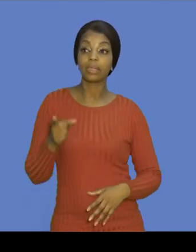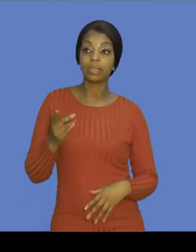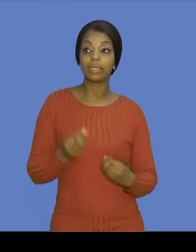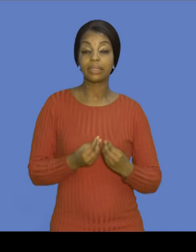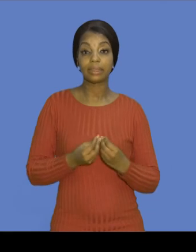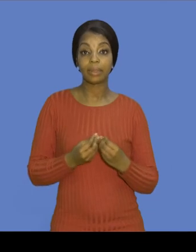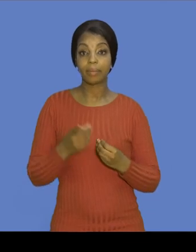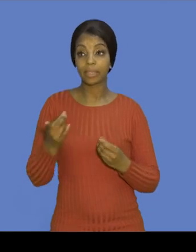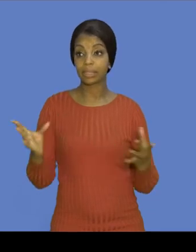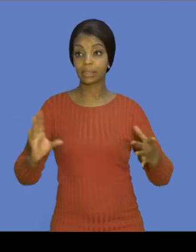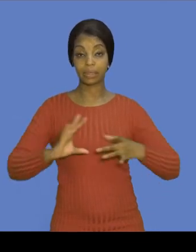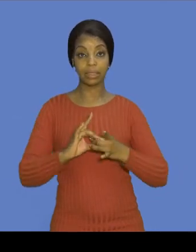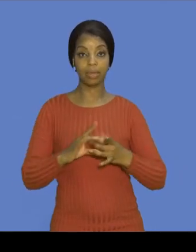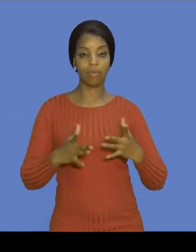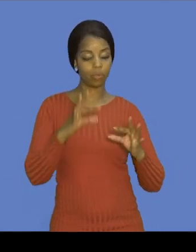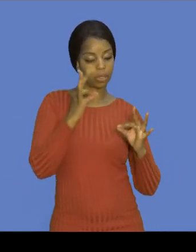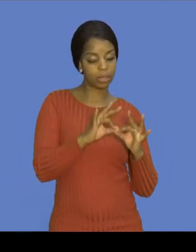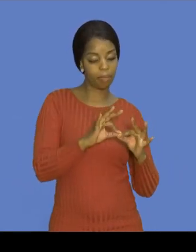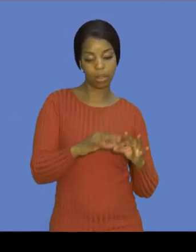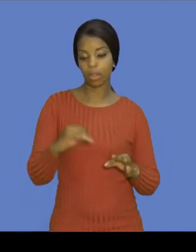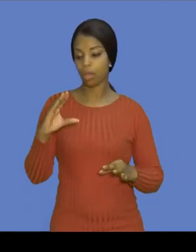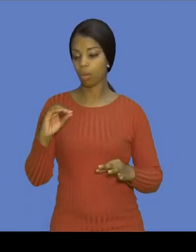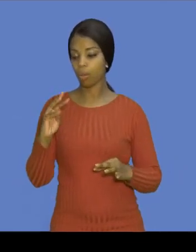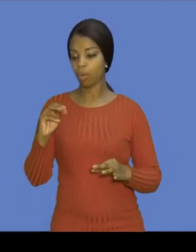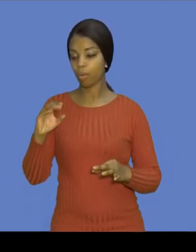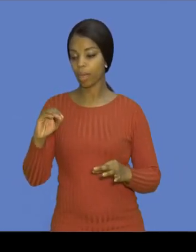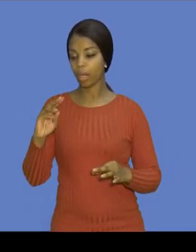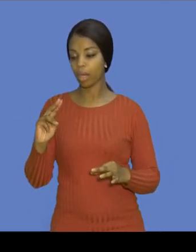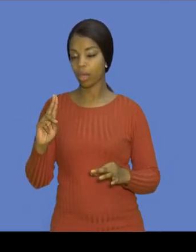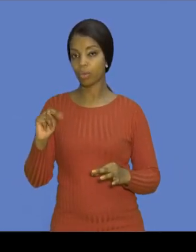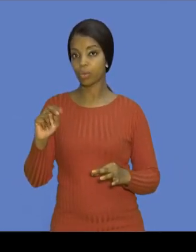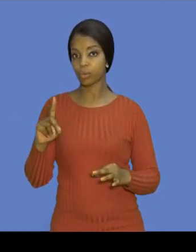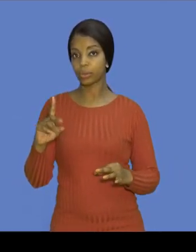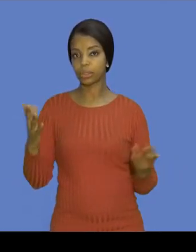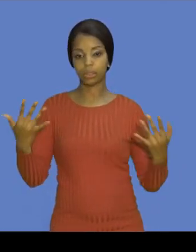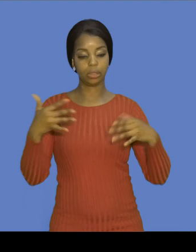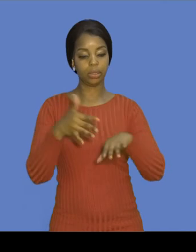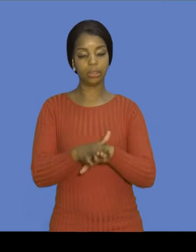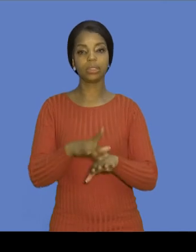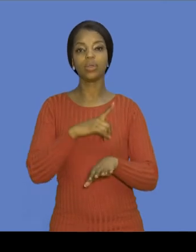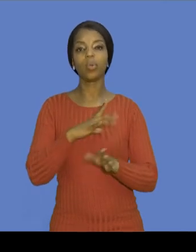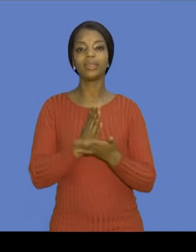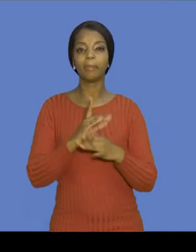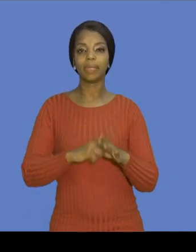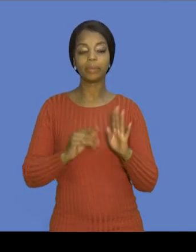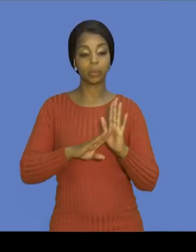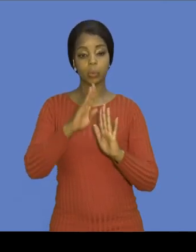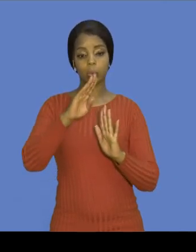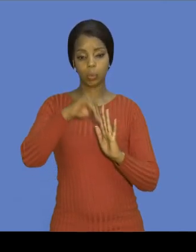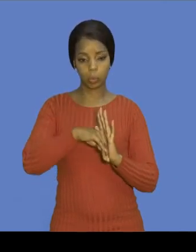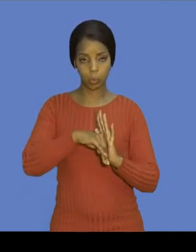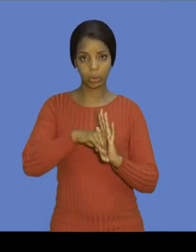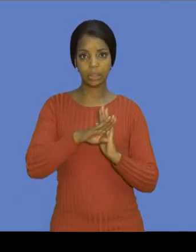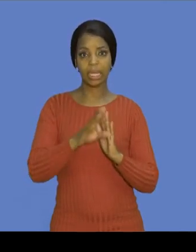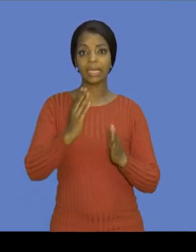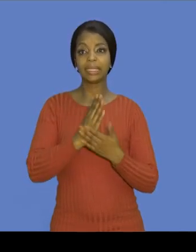being something that is a combination of simple and compound growth, because at times it's a bit linear, at times it's fluctuating, at times it's going